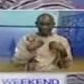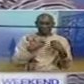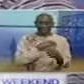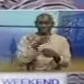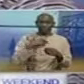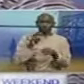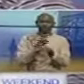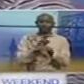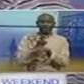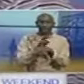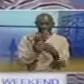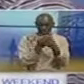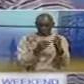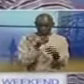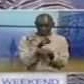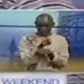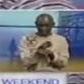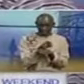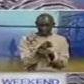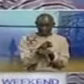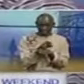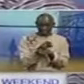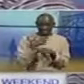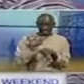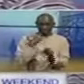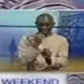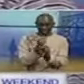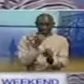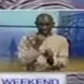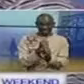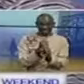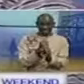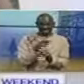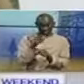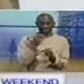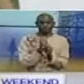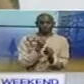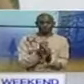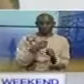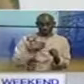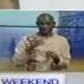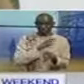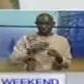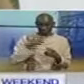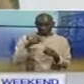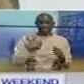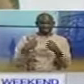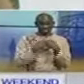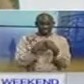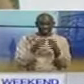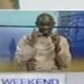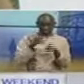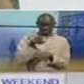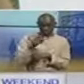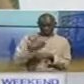supervise the tribunal that will be conducting the job. The commissioners can challenge the decision of the